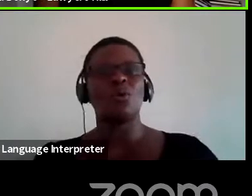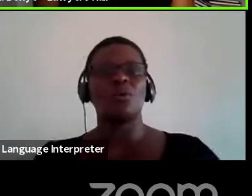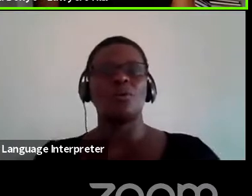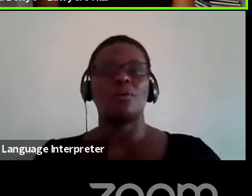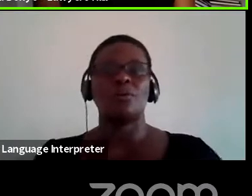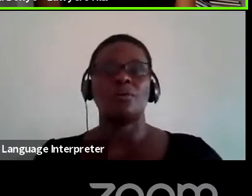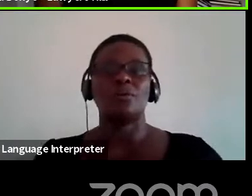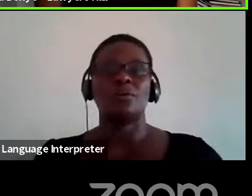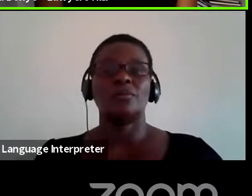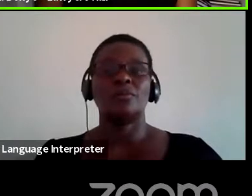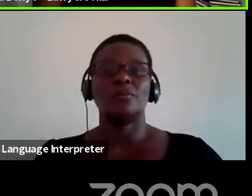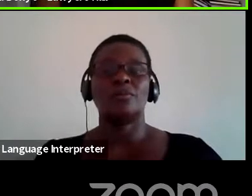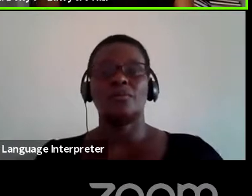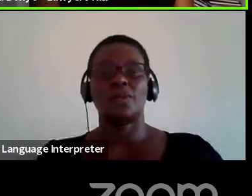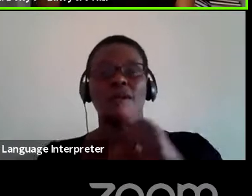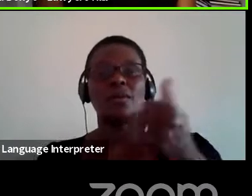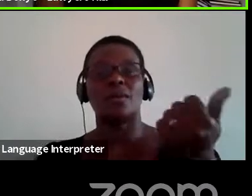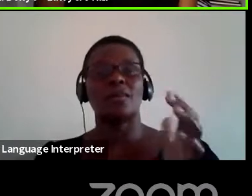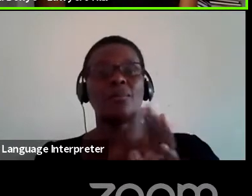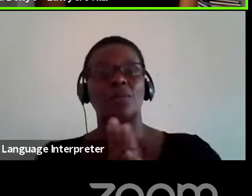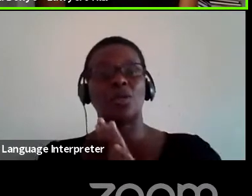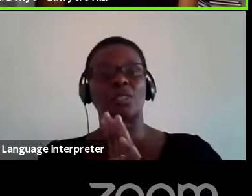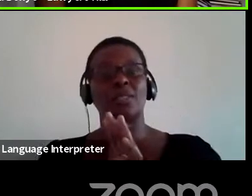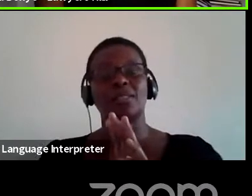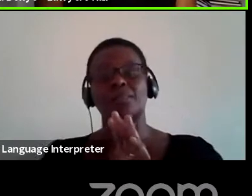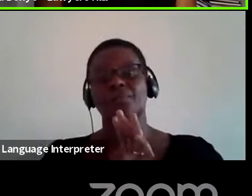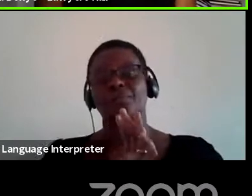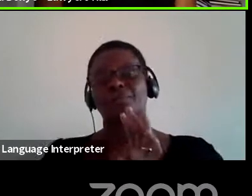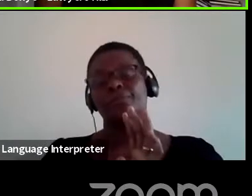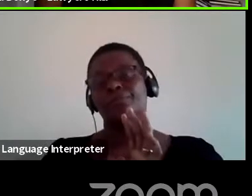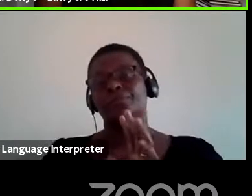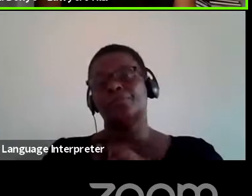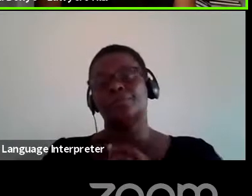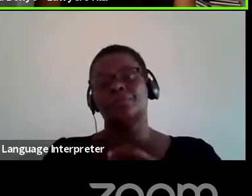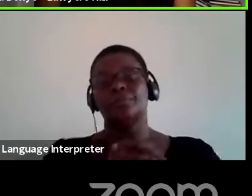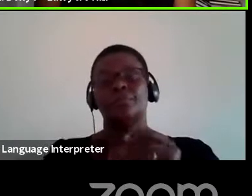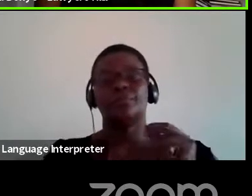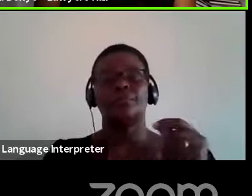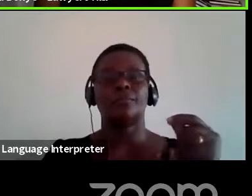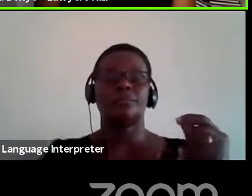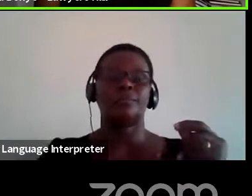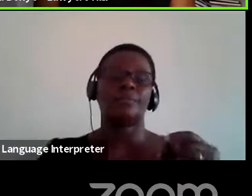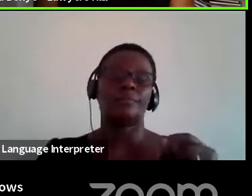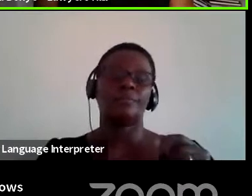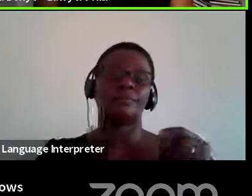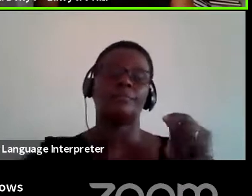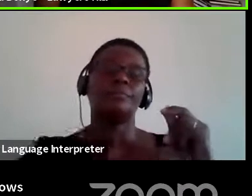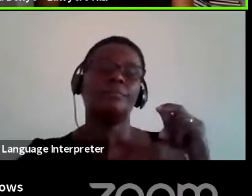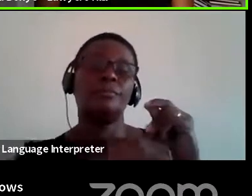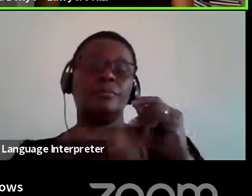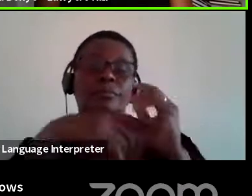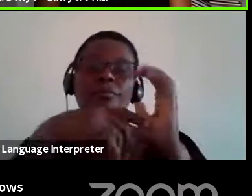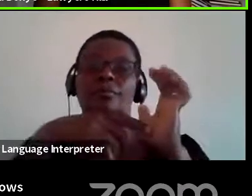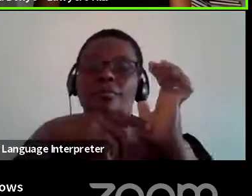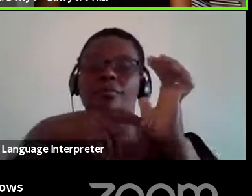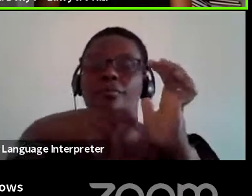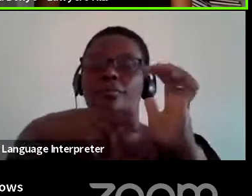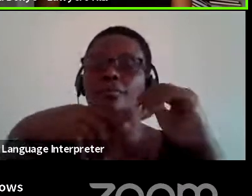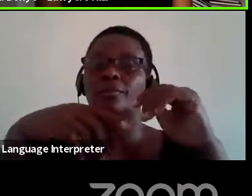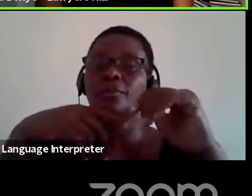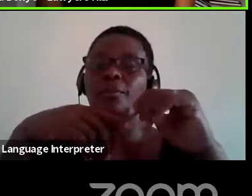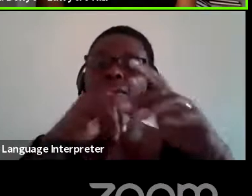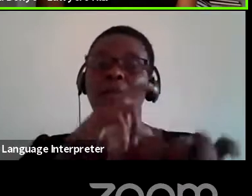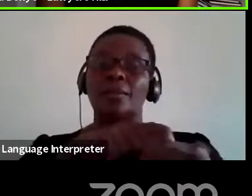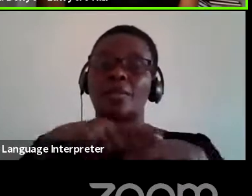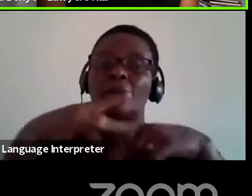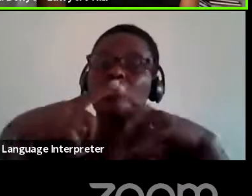And the other point that we, sort of commented on was on rules for commercial content. If you see now, we talk about the aggressor